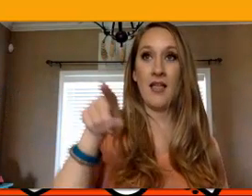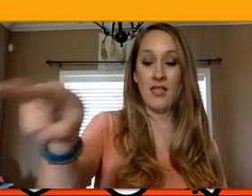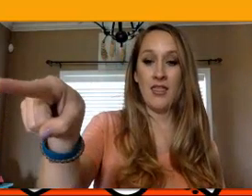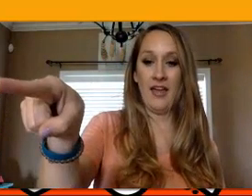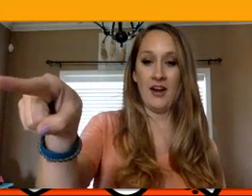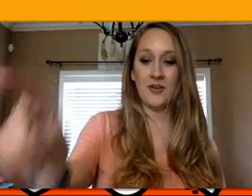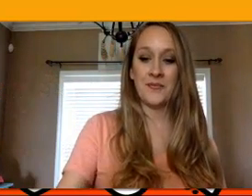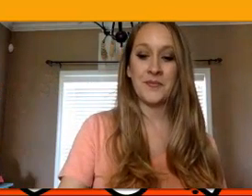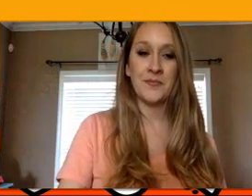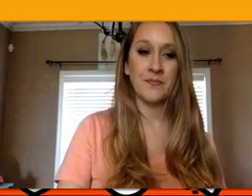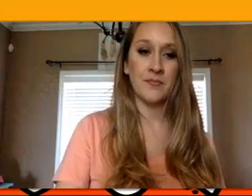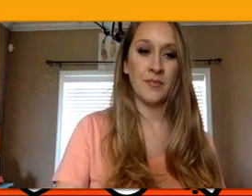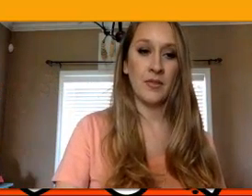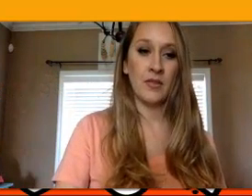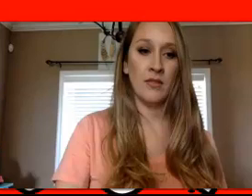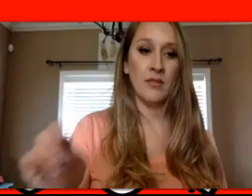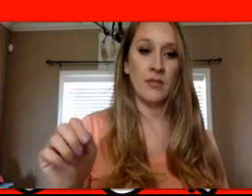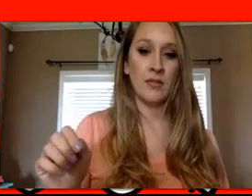sign it, there.